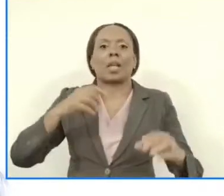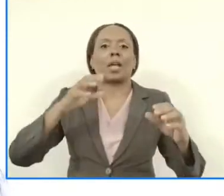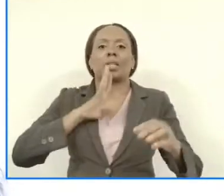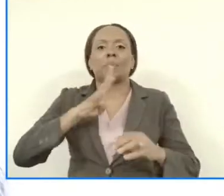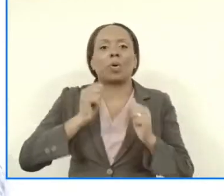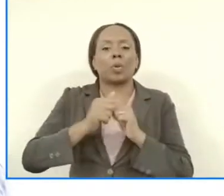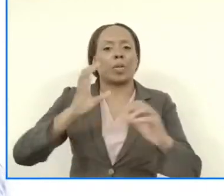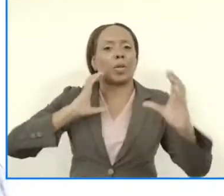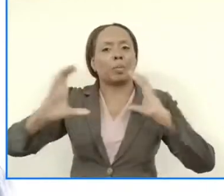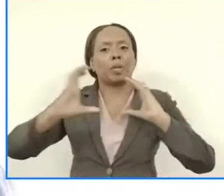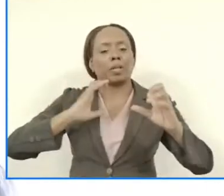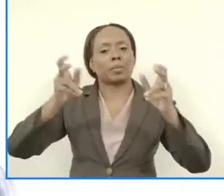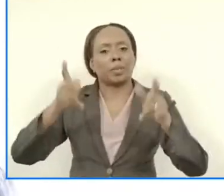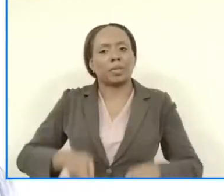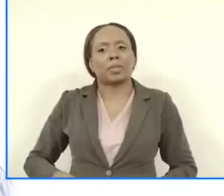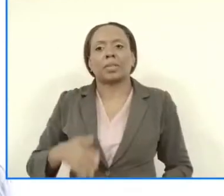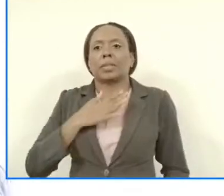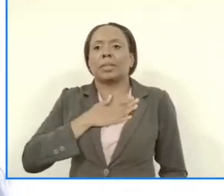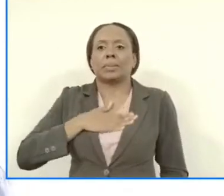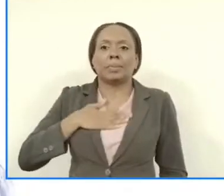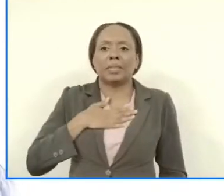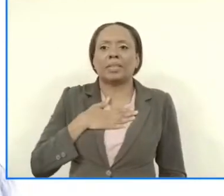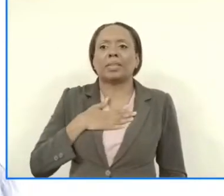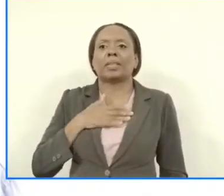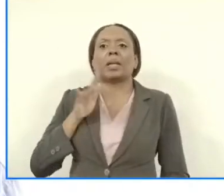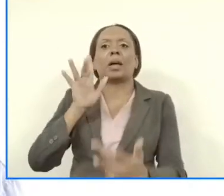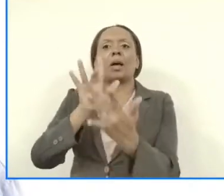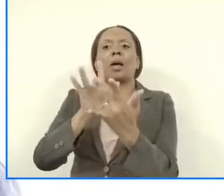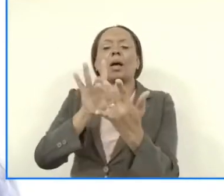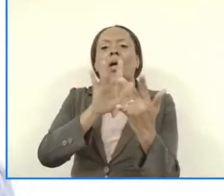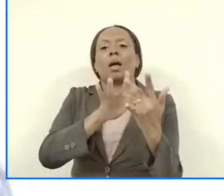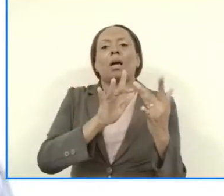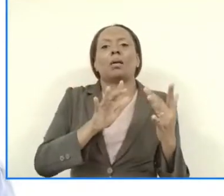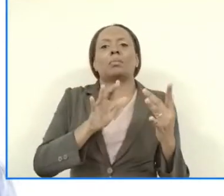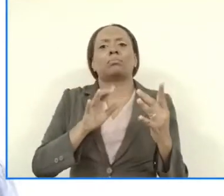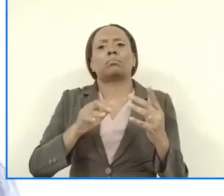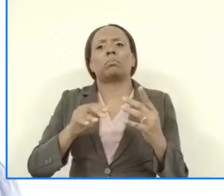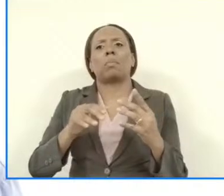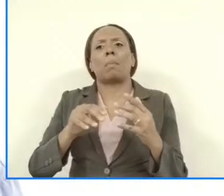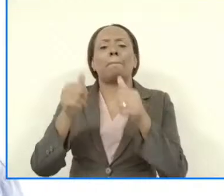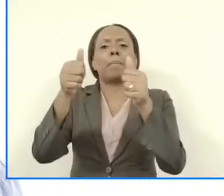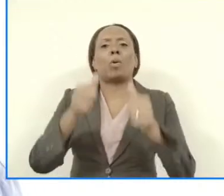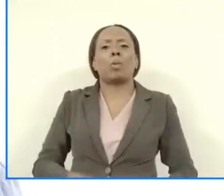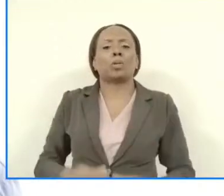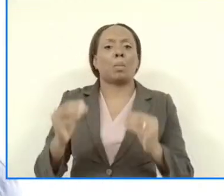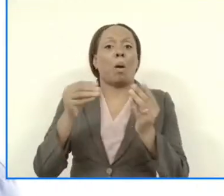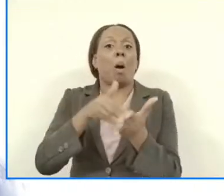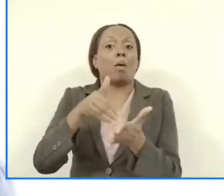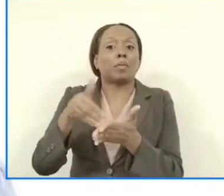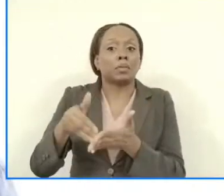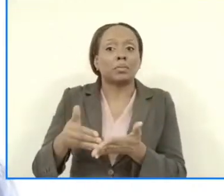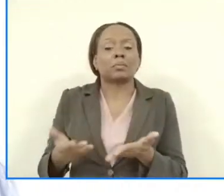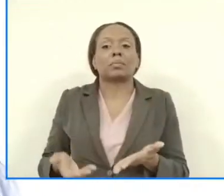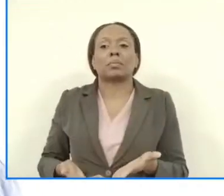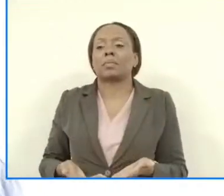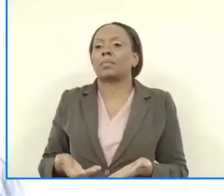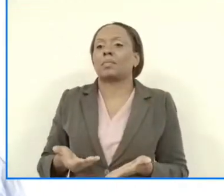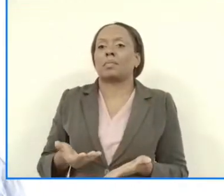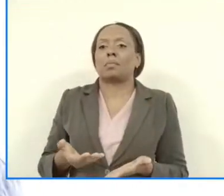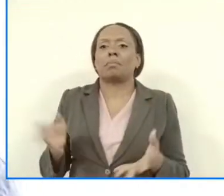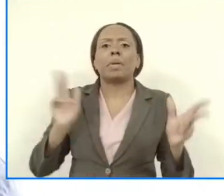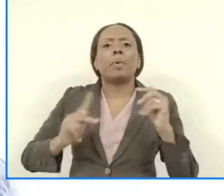from Lieutenant Paul and asked them just to please reach out a lot more often so people are aware of what is going on, and they've committed to doing